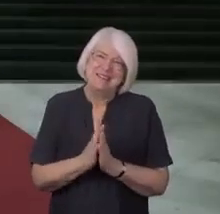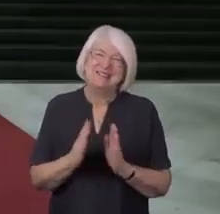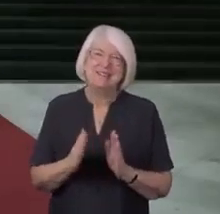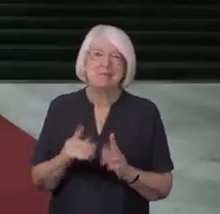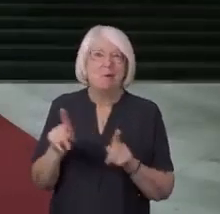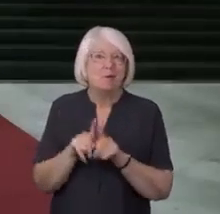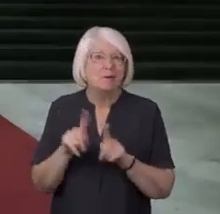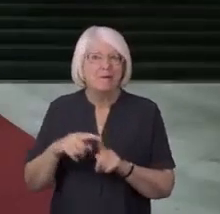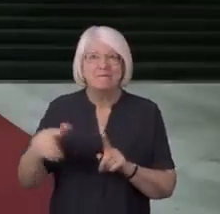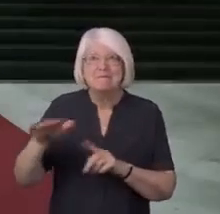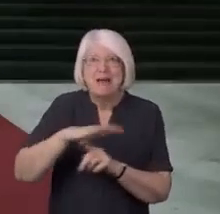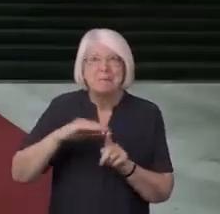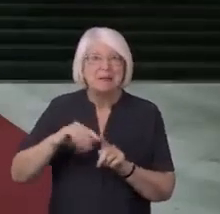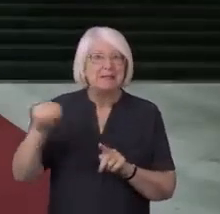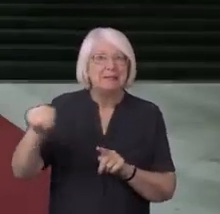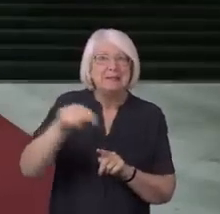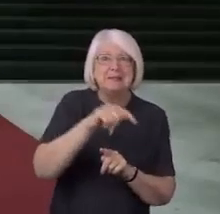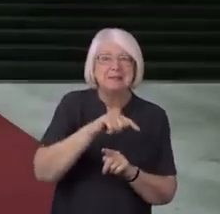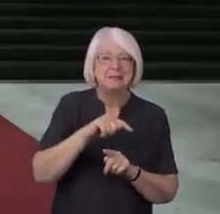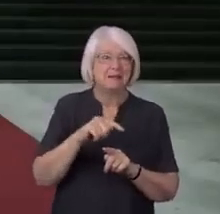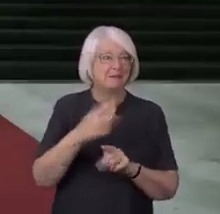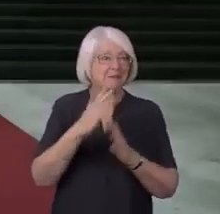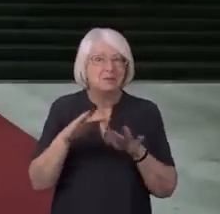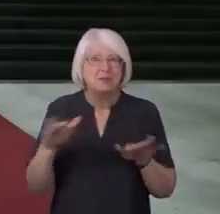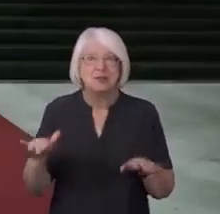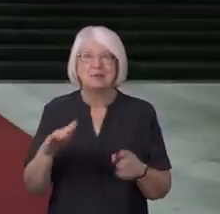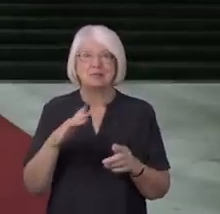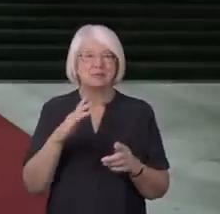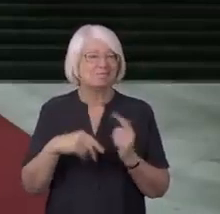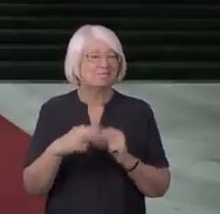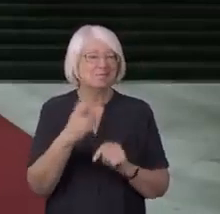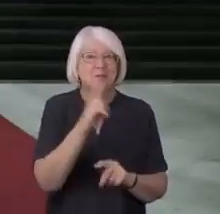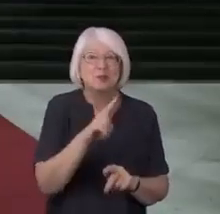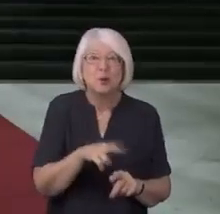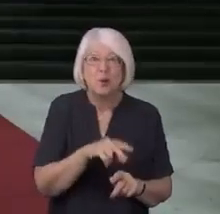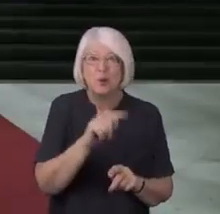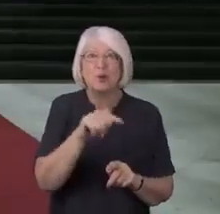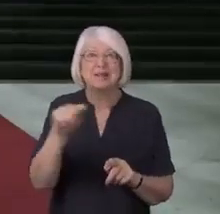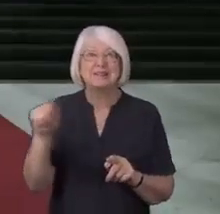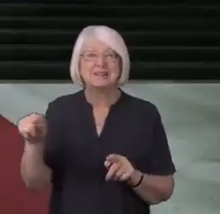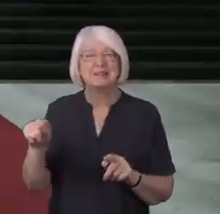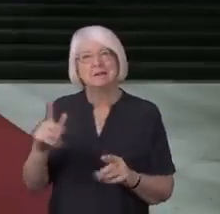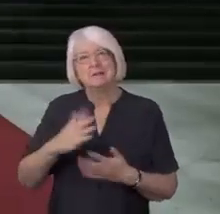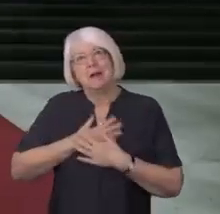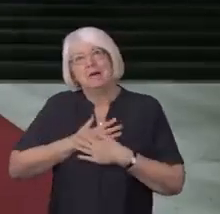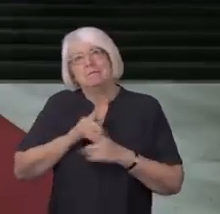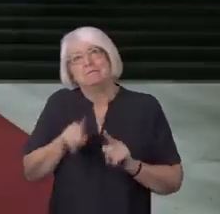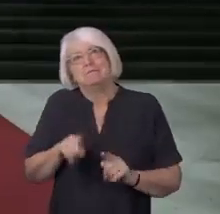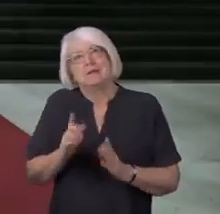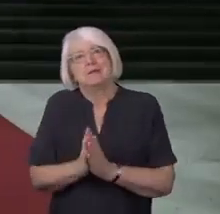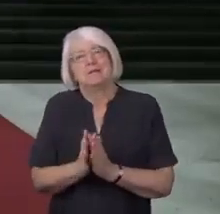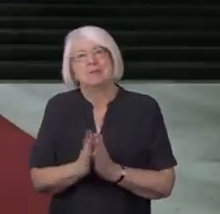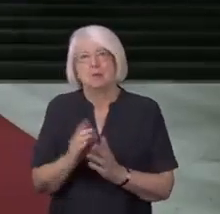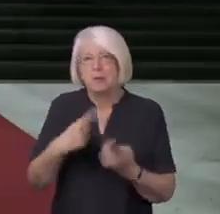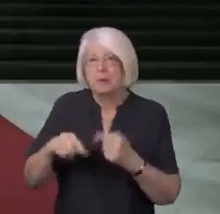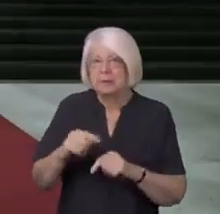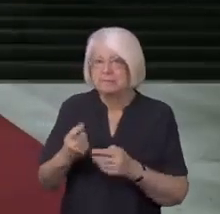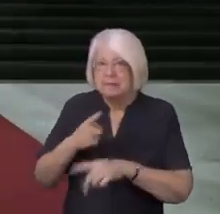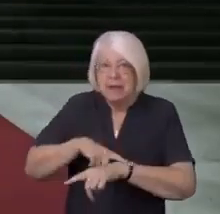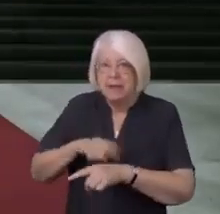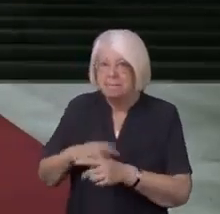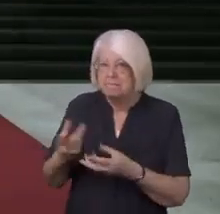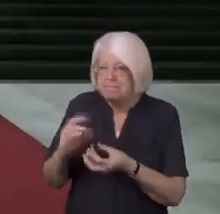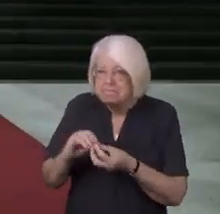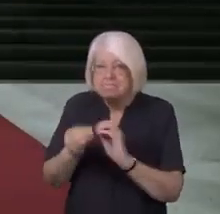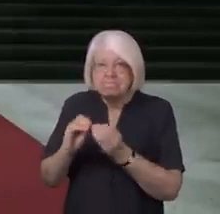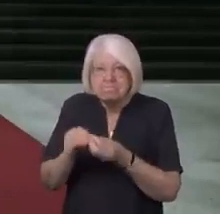the families in our parish and the children in our local school. We would spend the time